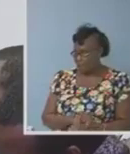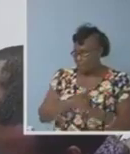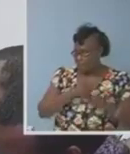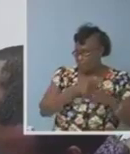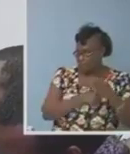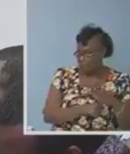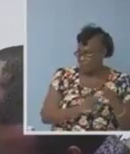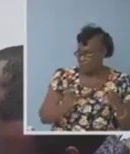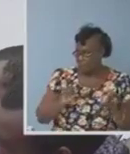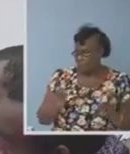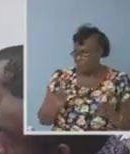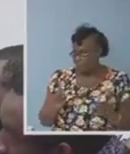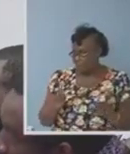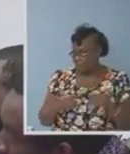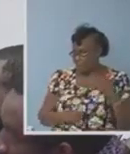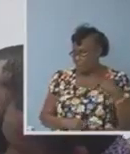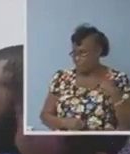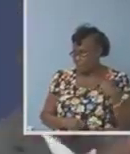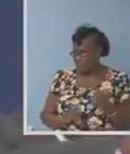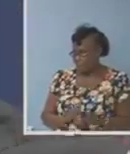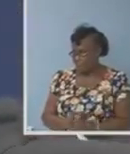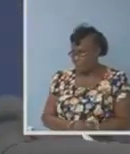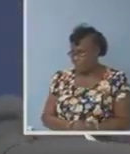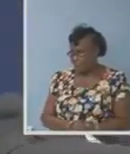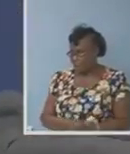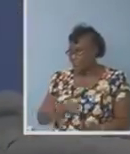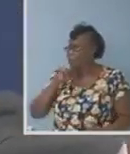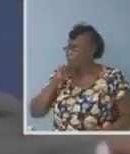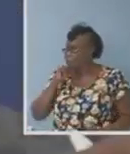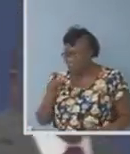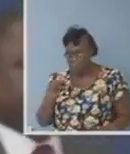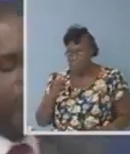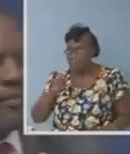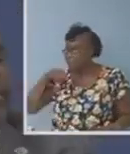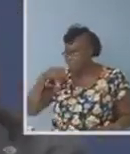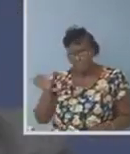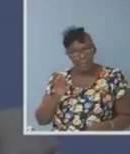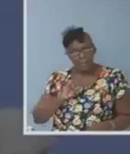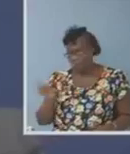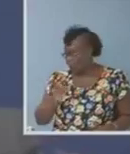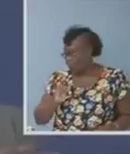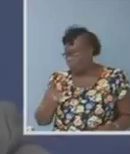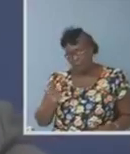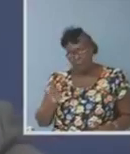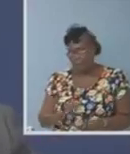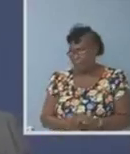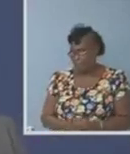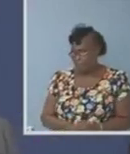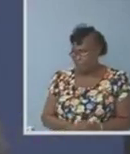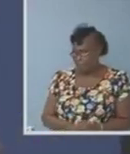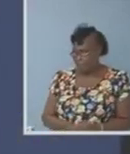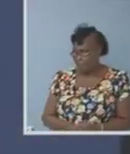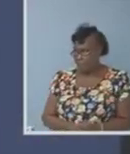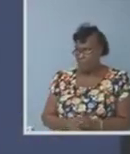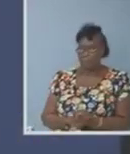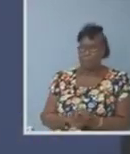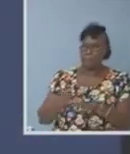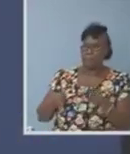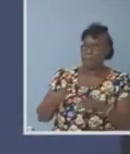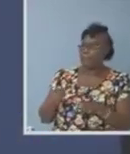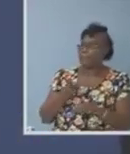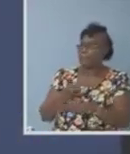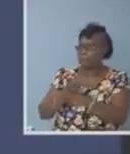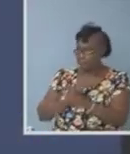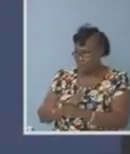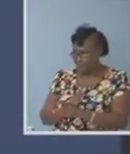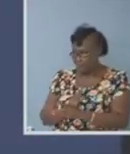in Tobago? Well, we're not releasing the location to the public. We intend to keep